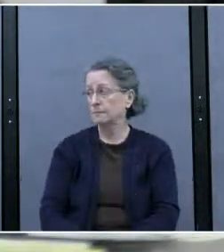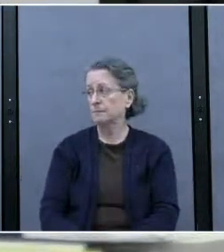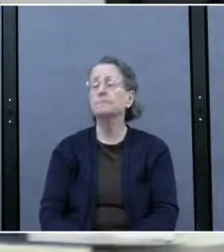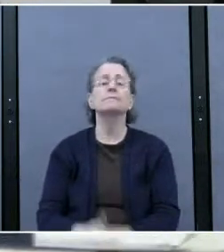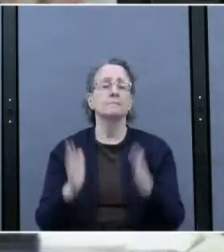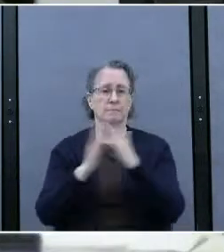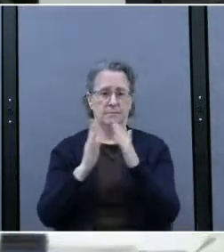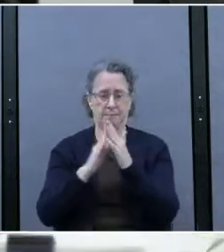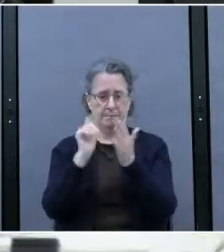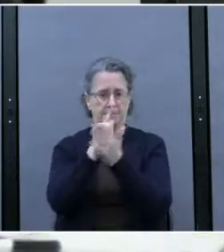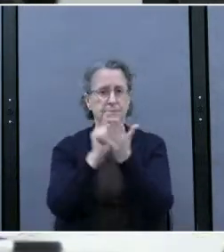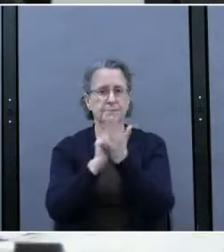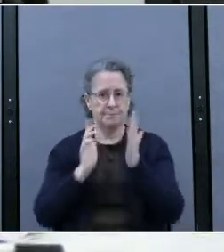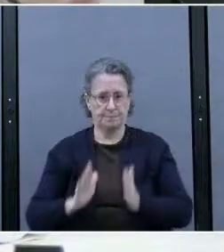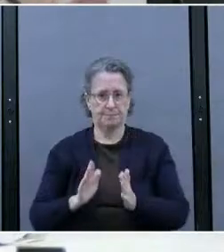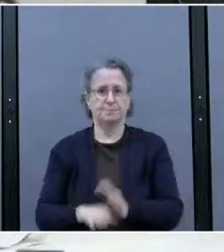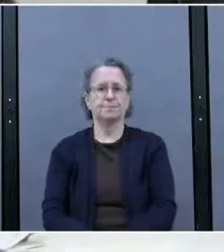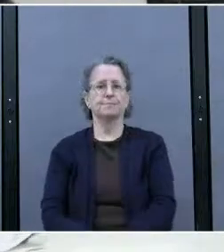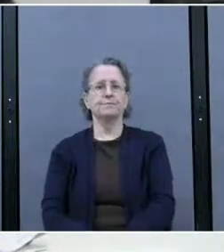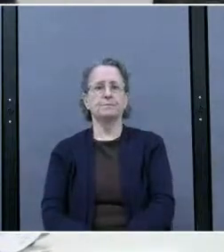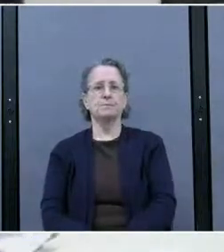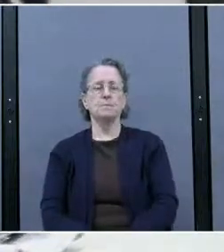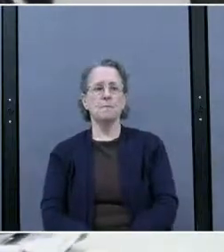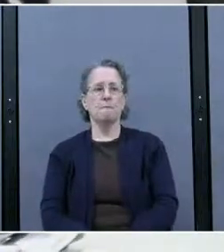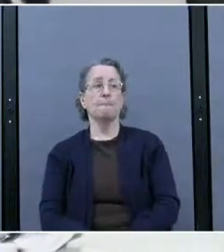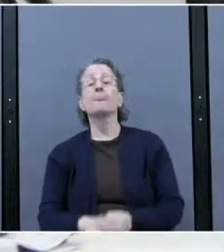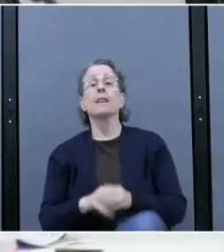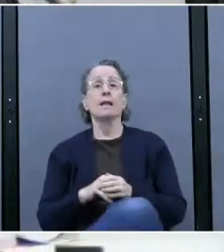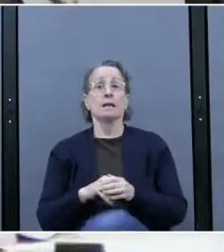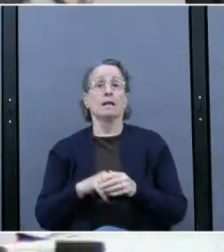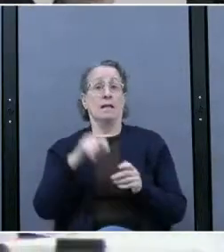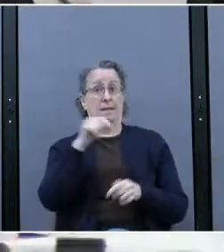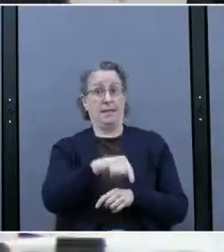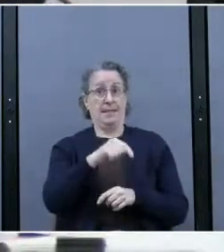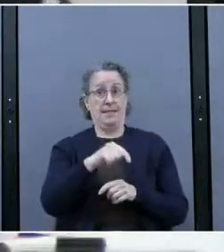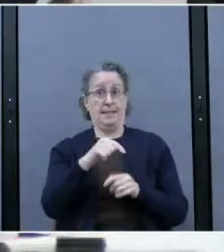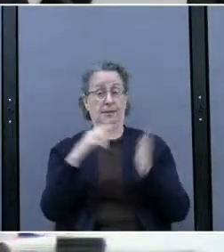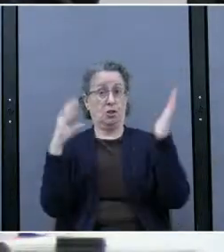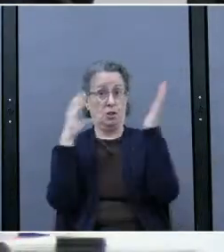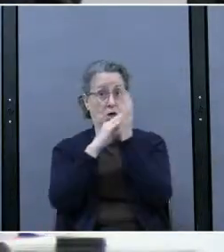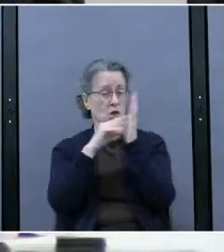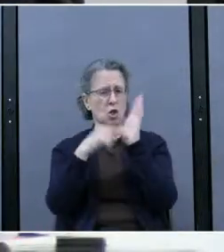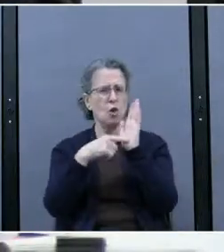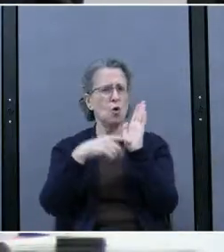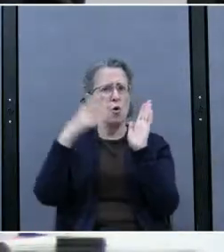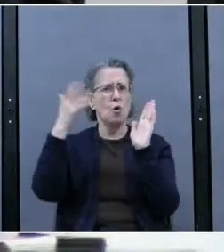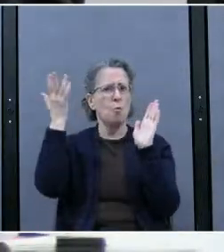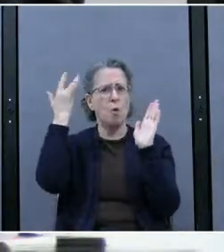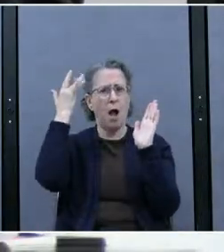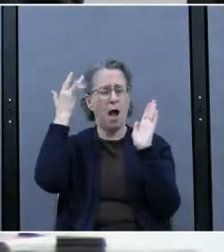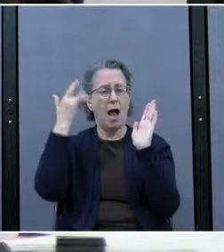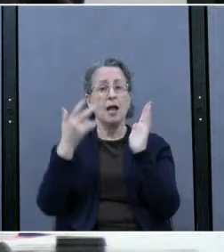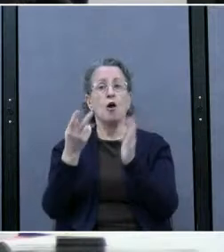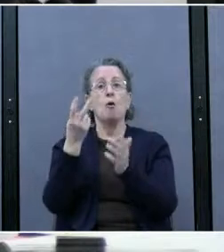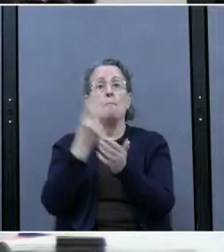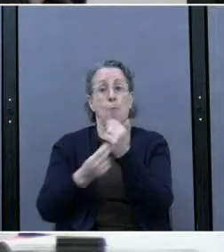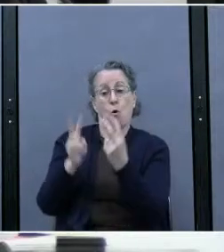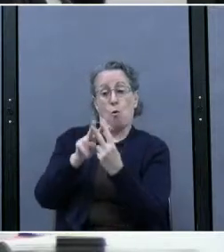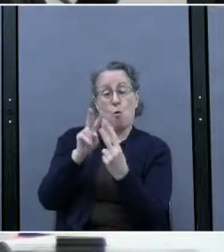the main reason that this is brought before you is that both of these expenditures were